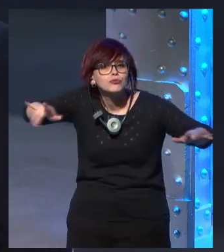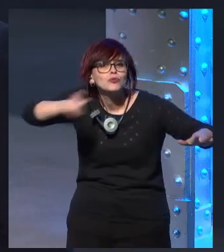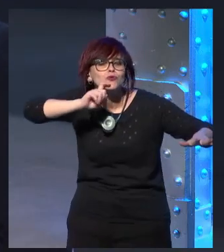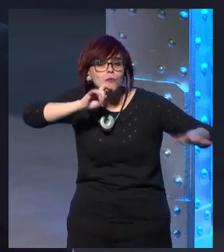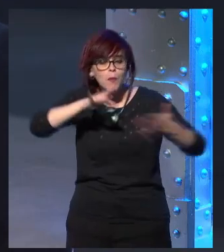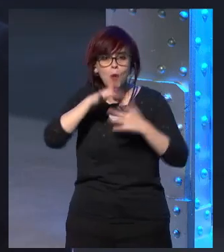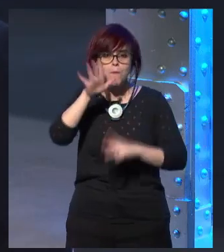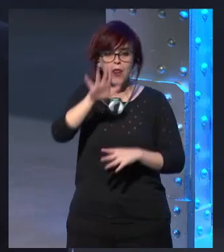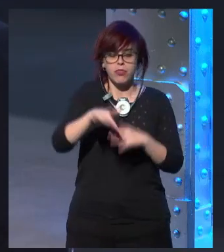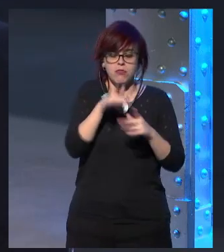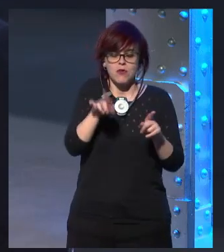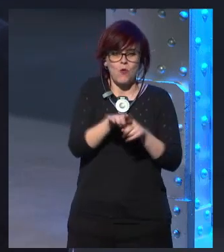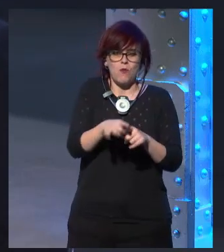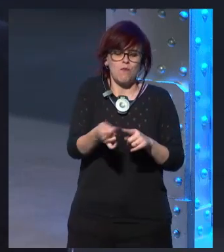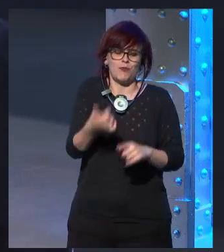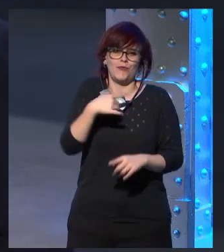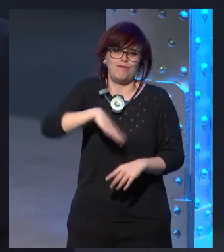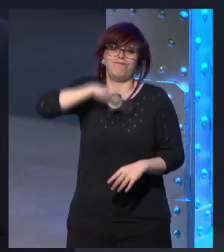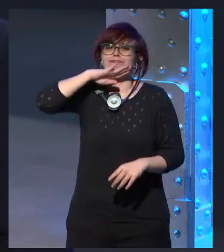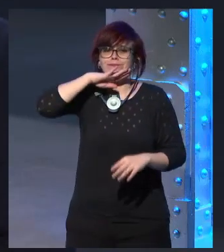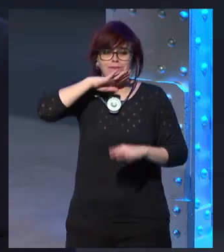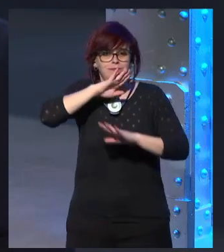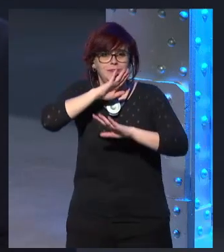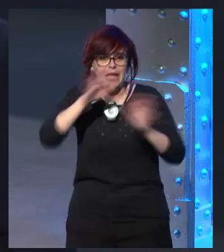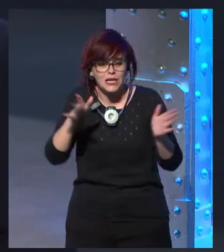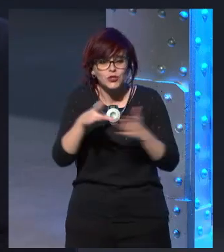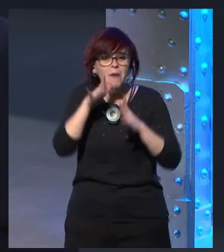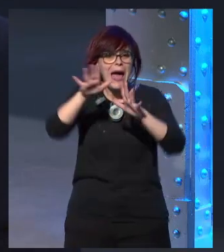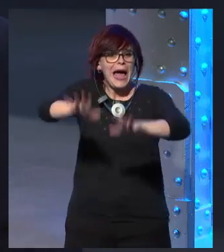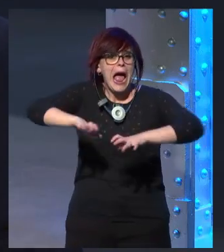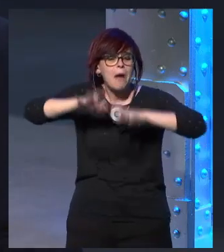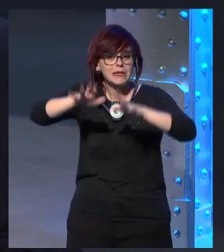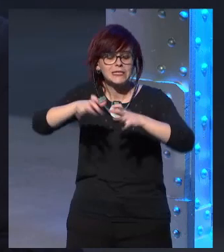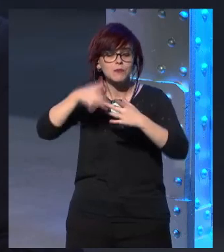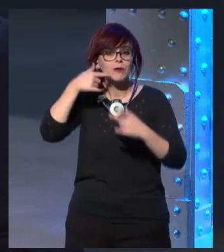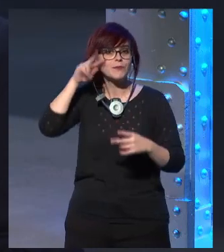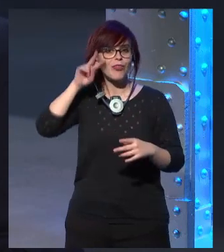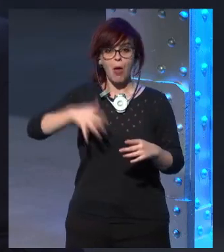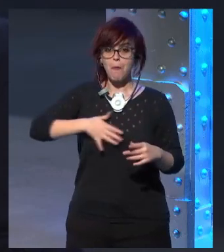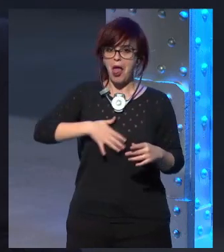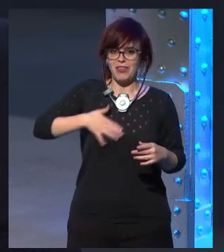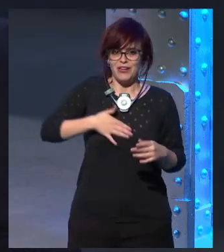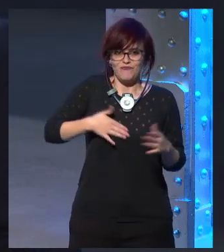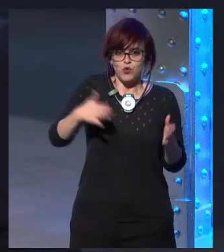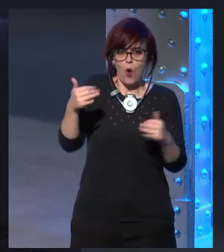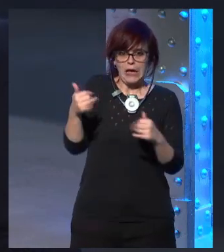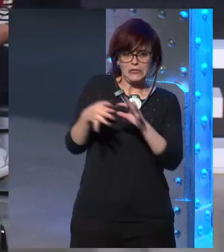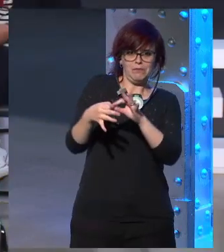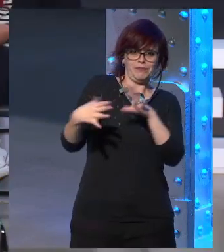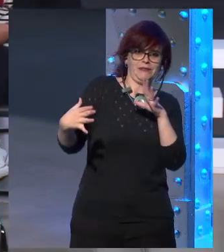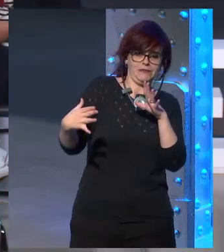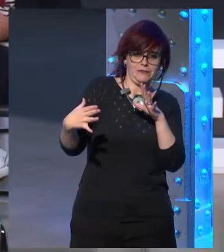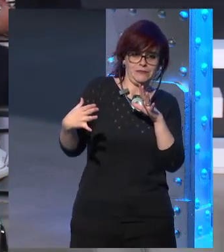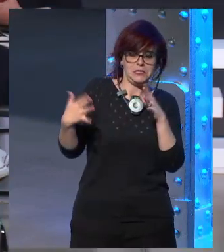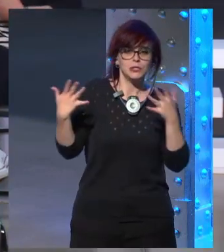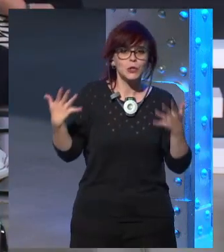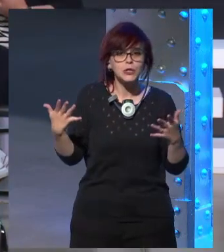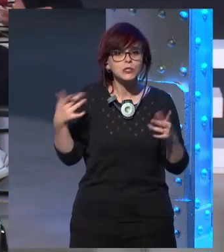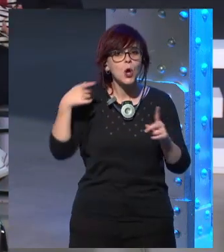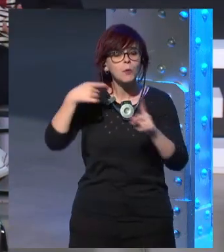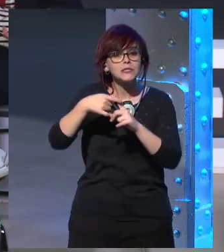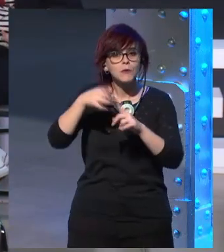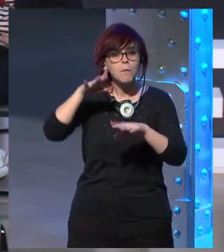little bit stuck, we're a little bit overwhelmed, and it's a little bit to understand learning as a pleasant